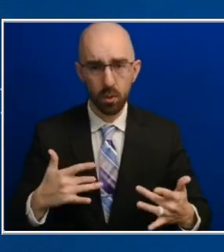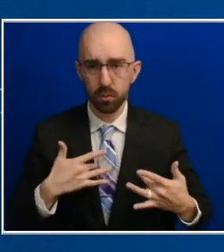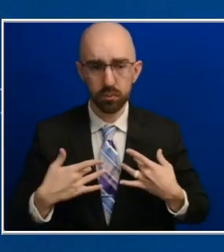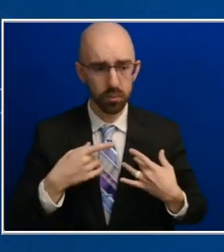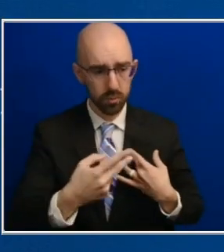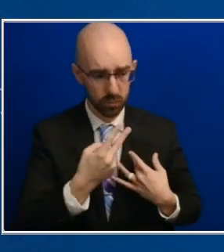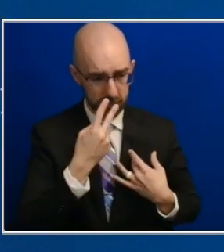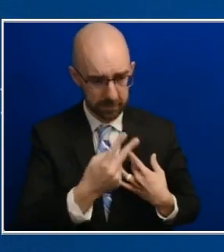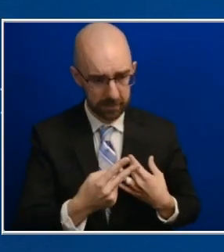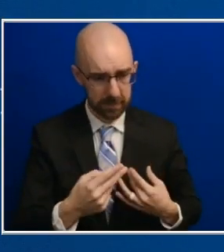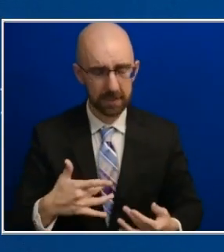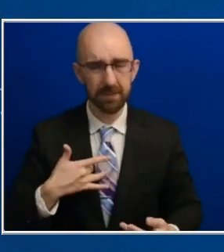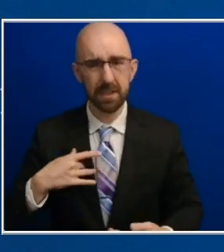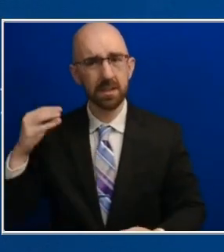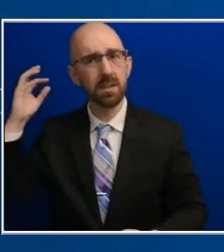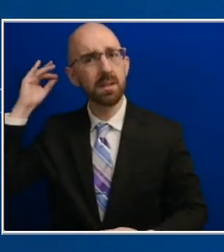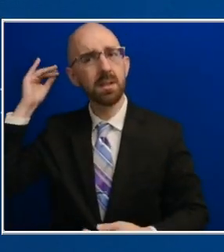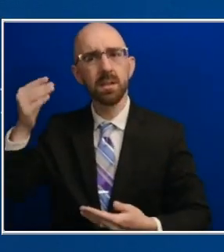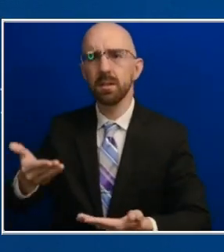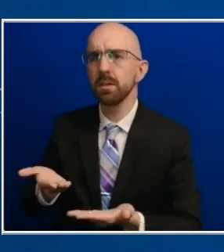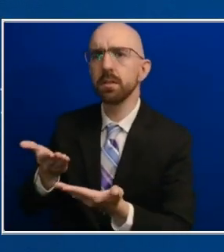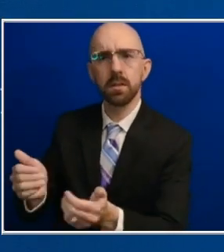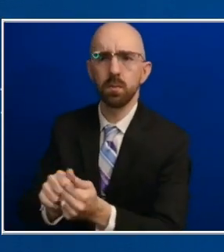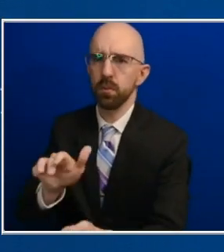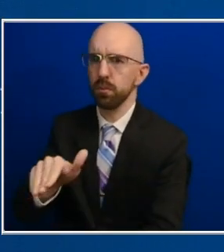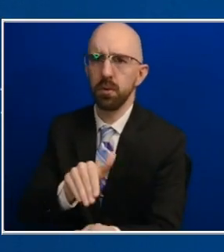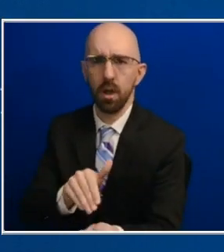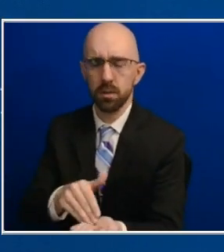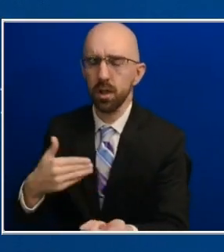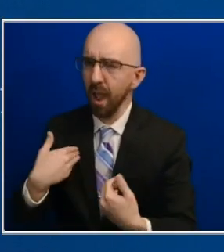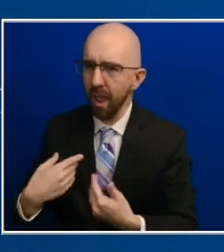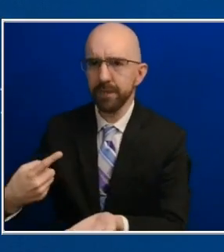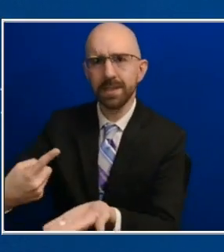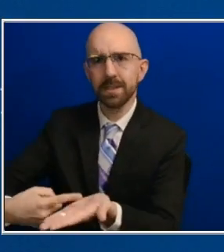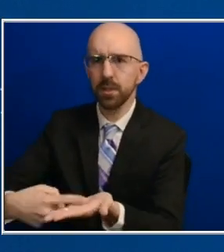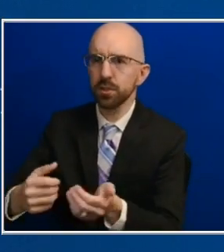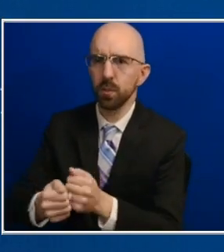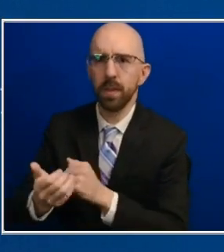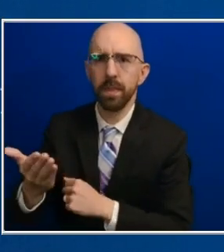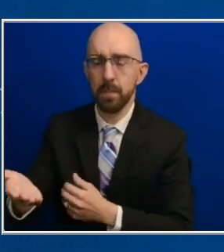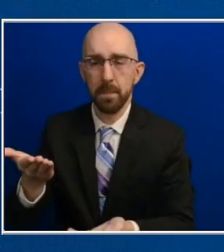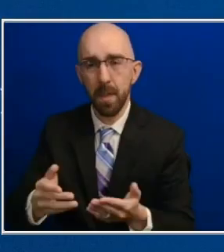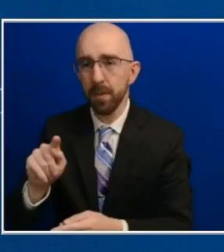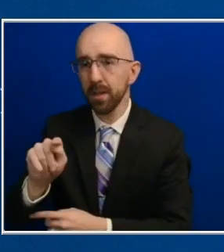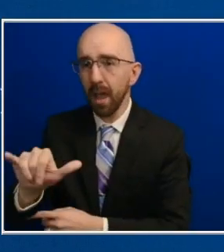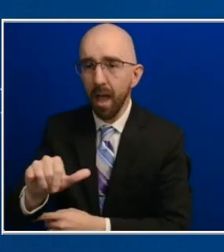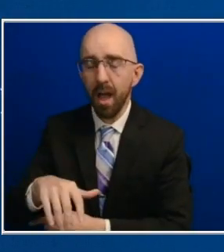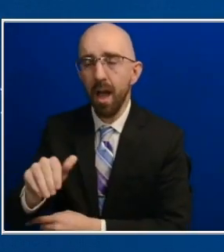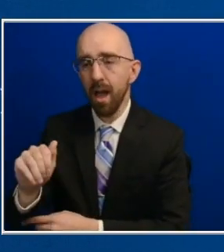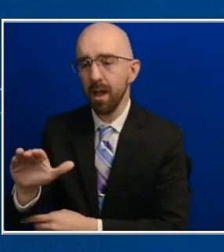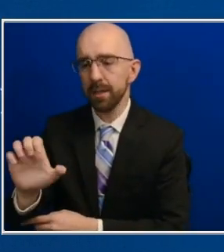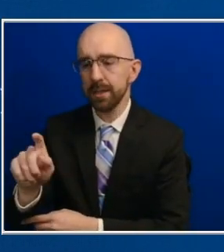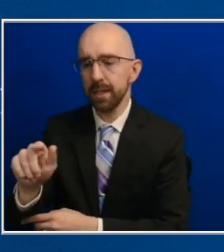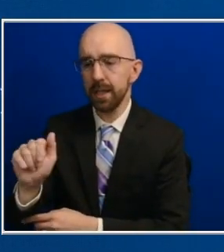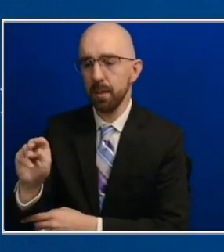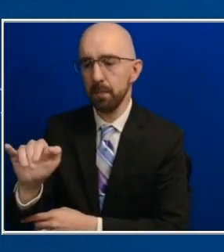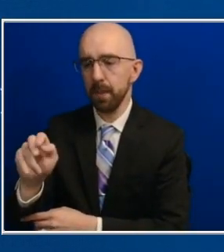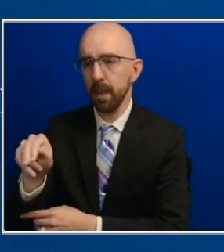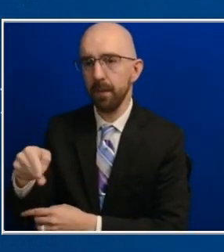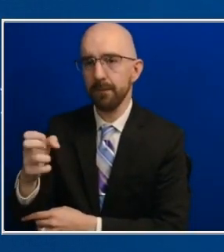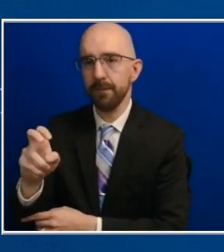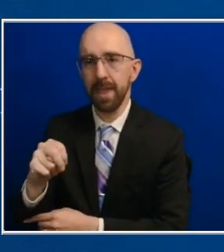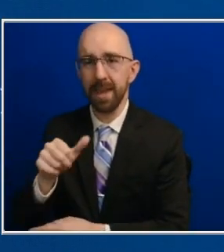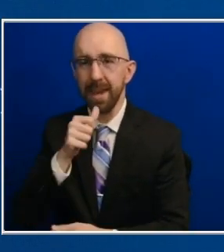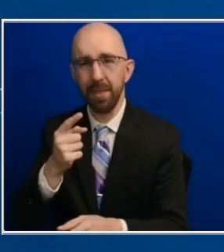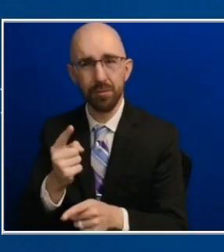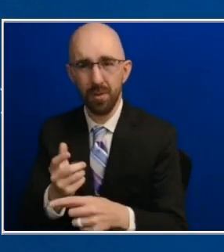physician and have a serious conversation with them. Maybe Tylenol or acetaminophen is not the right thing